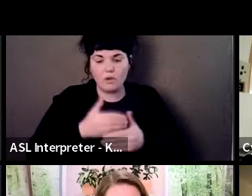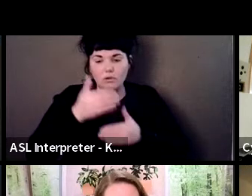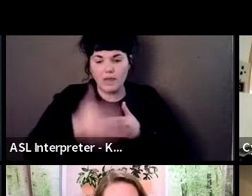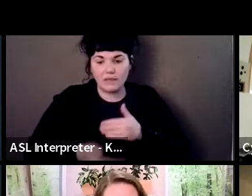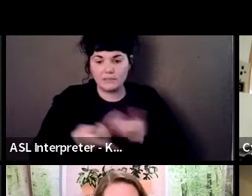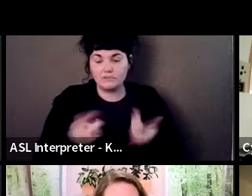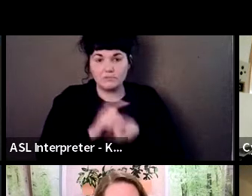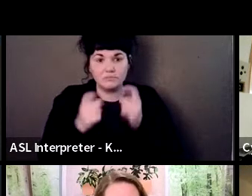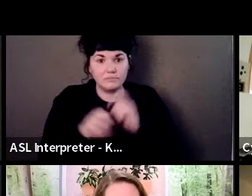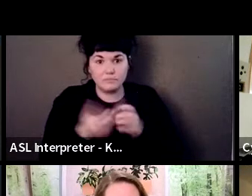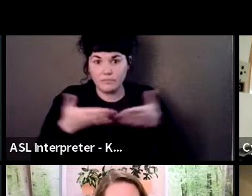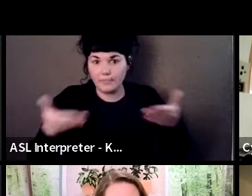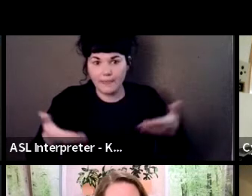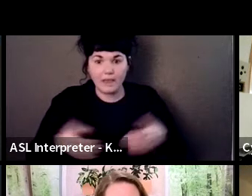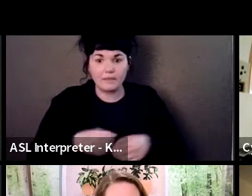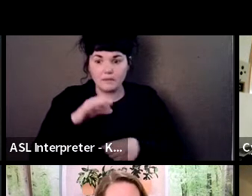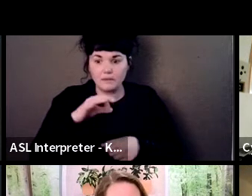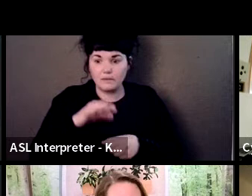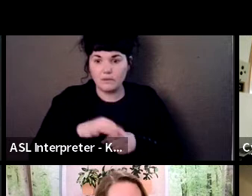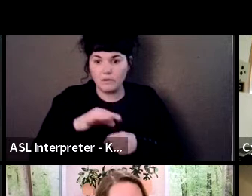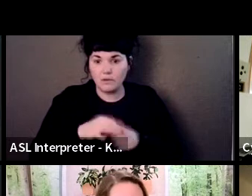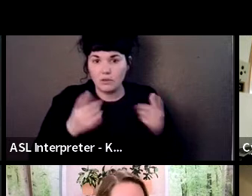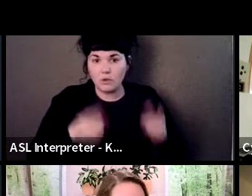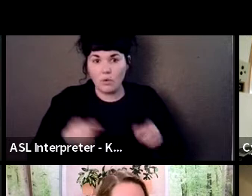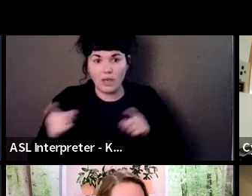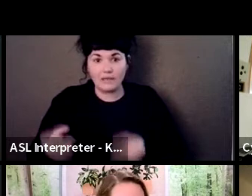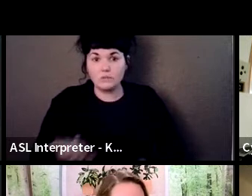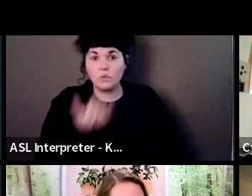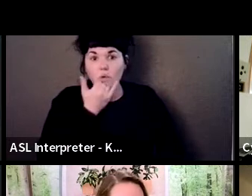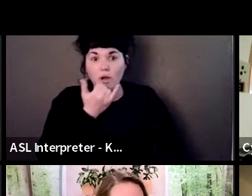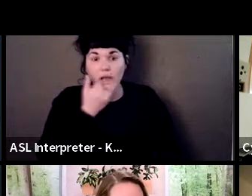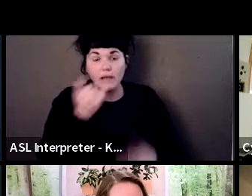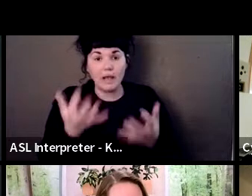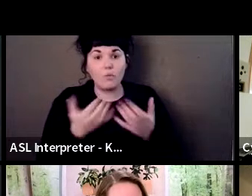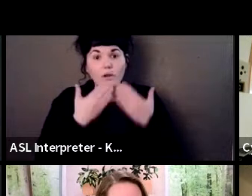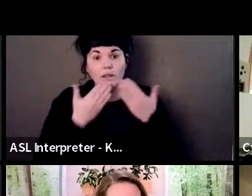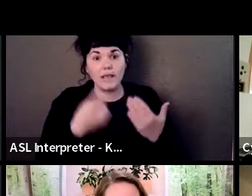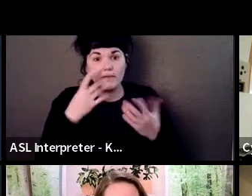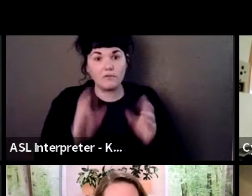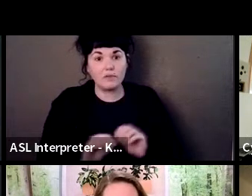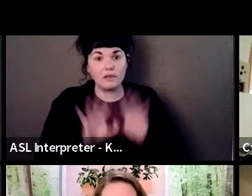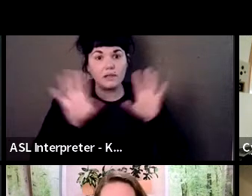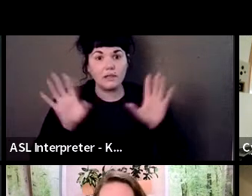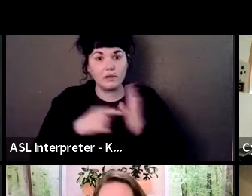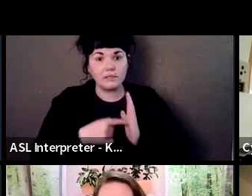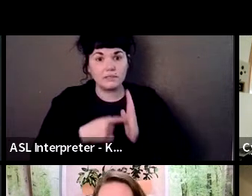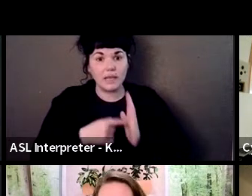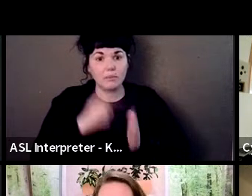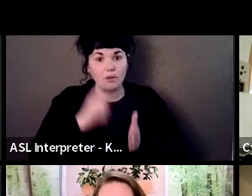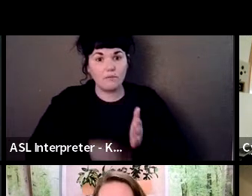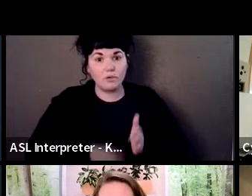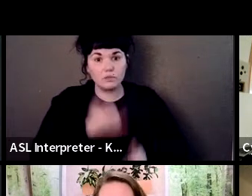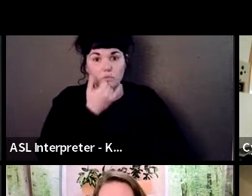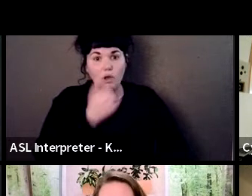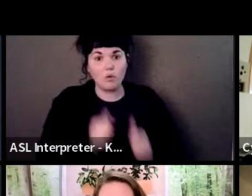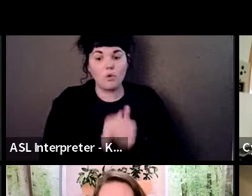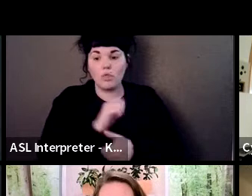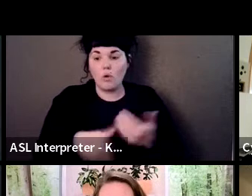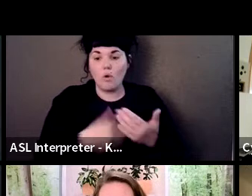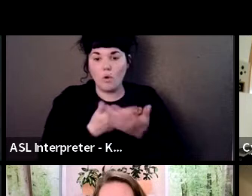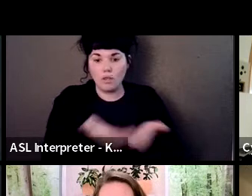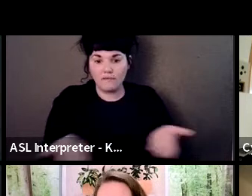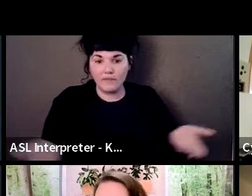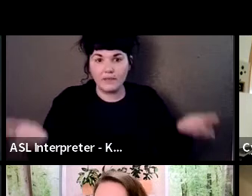on, it's wrong. And I do want to thank you for the clear example of what's wrong with all of this.